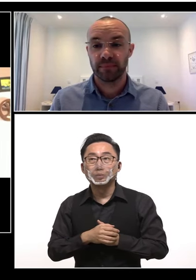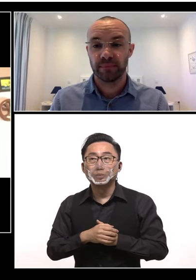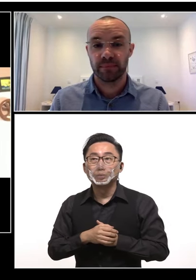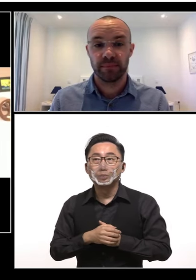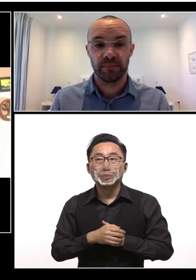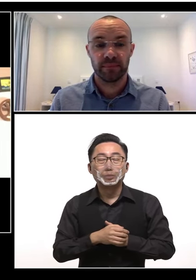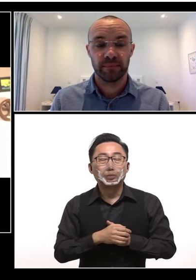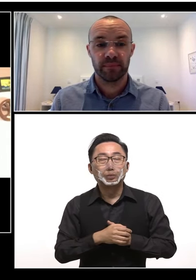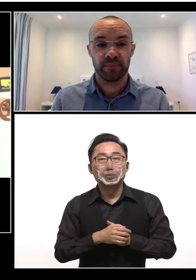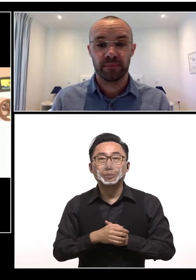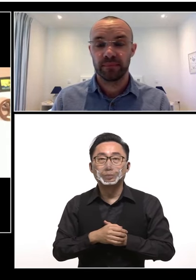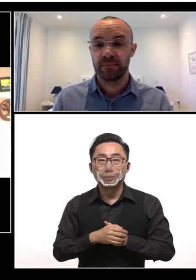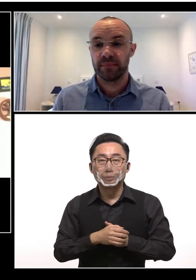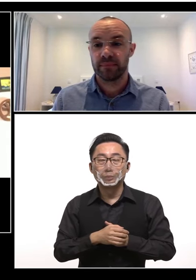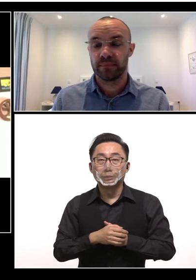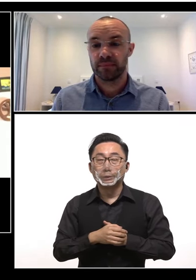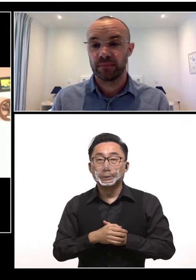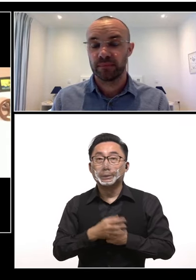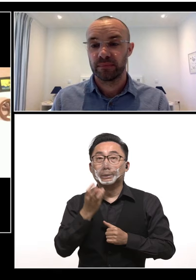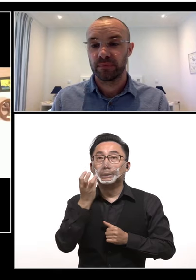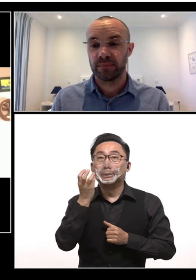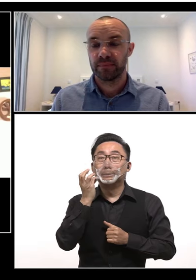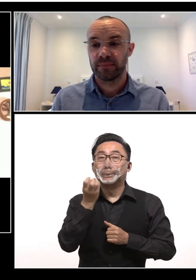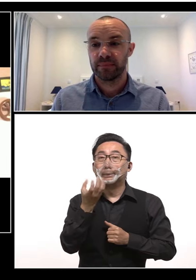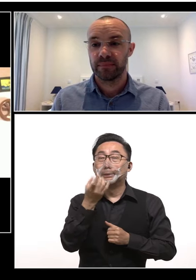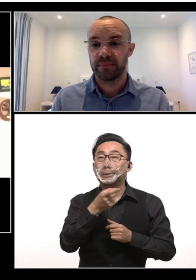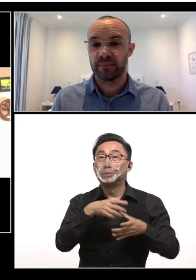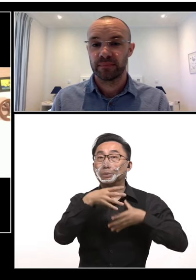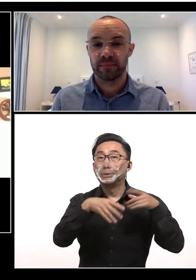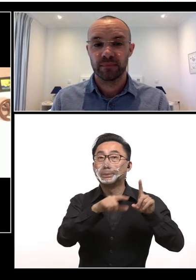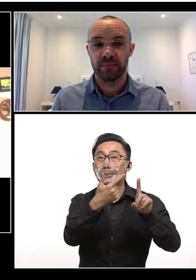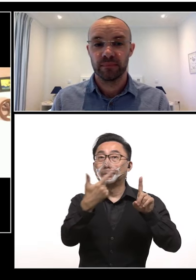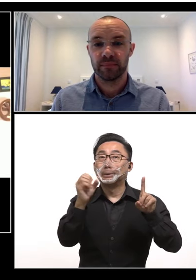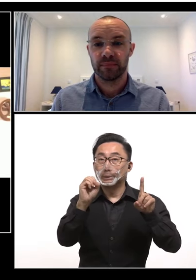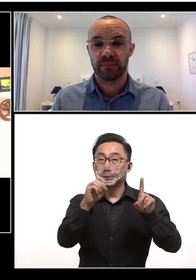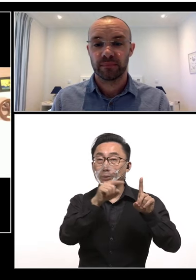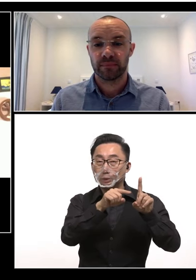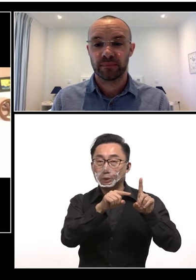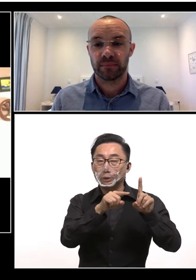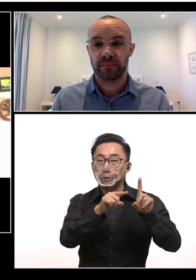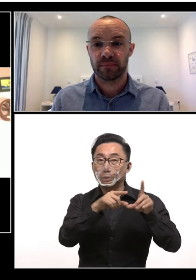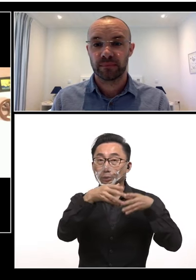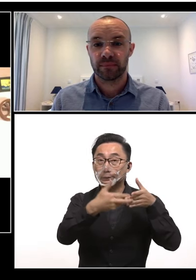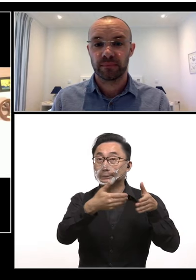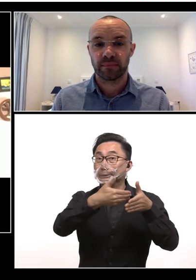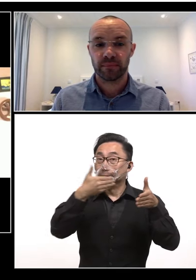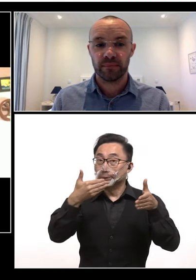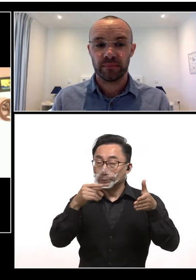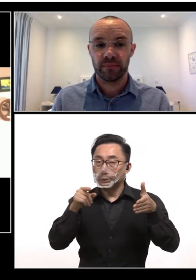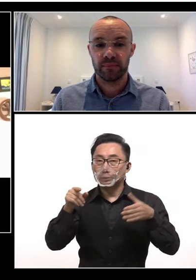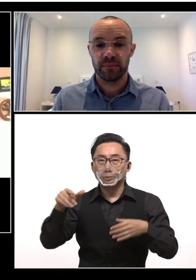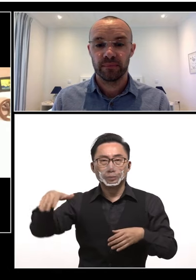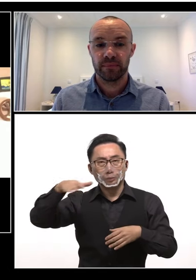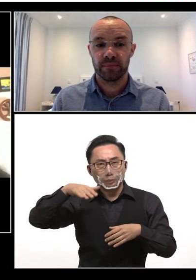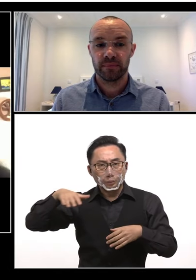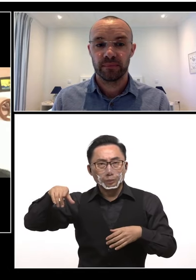Yeah, the 1880 Milan Congress was where, prior to that, sign language was used in education. People like Abbé de